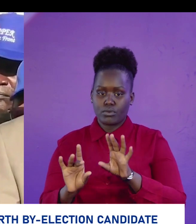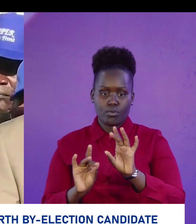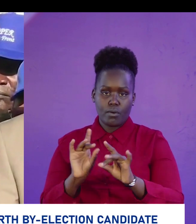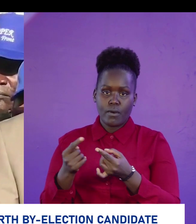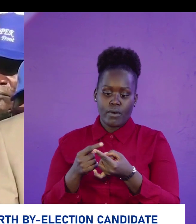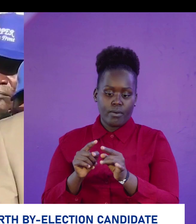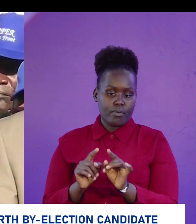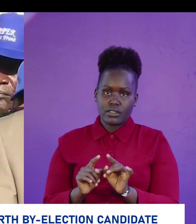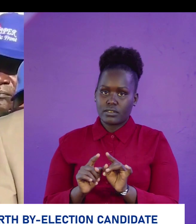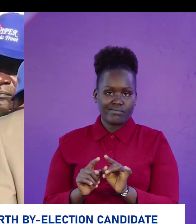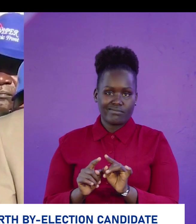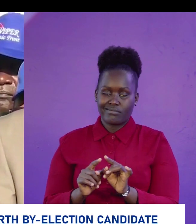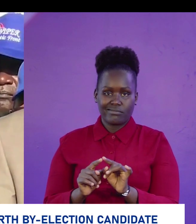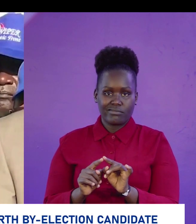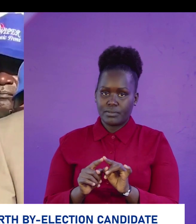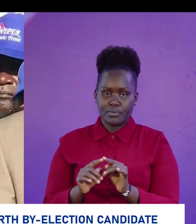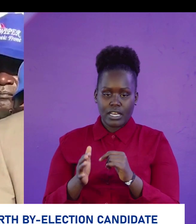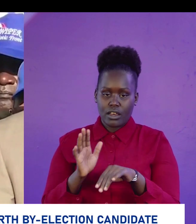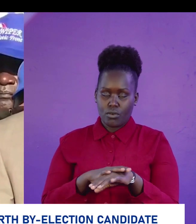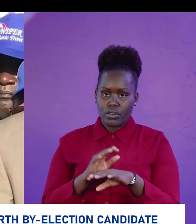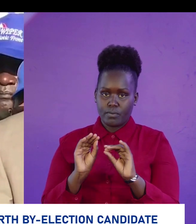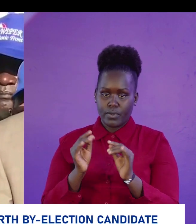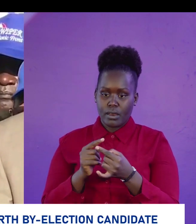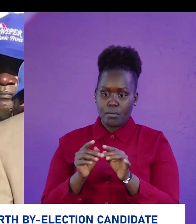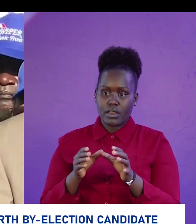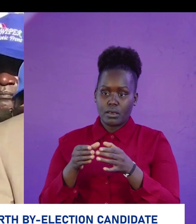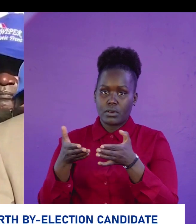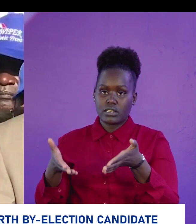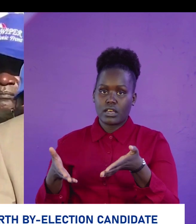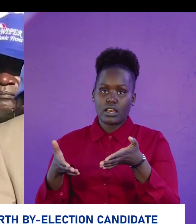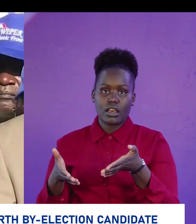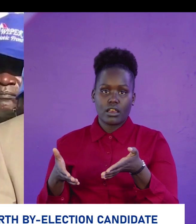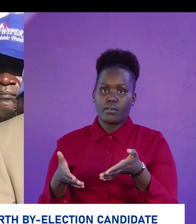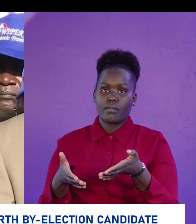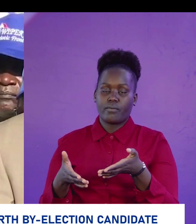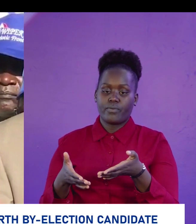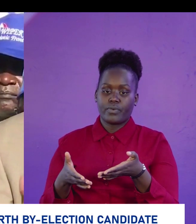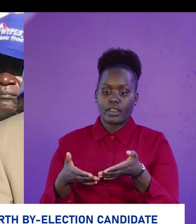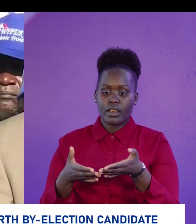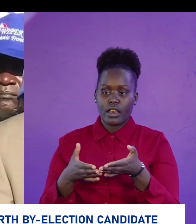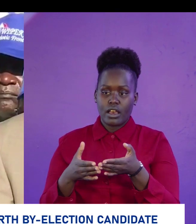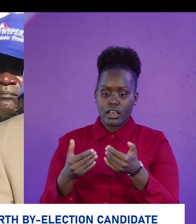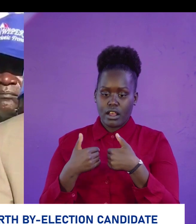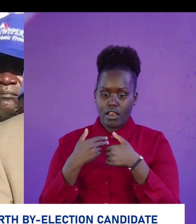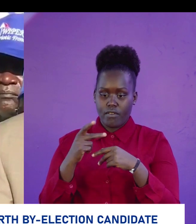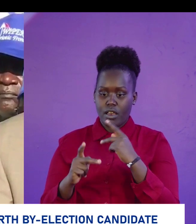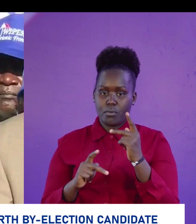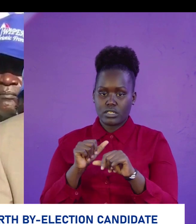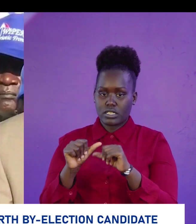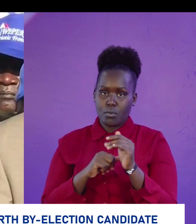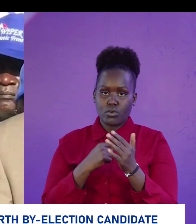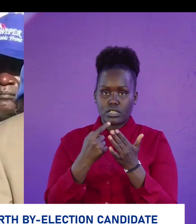really it's very unfortunate for them. But the party here has gone through a process of